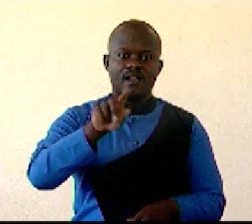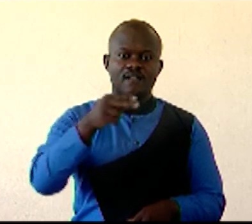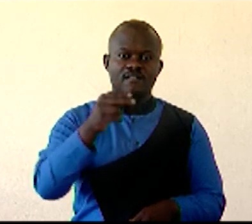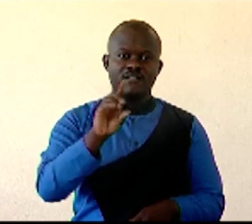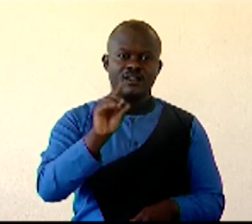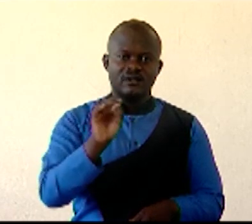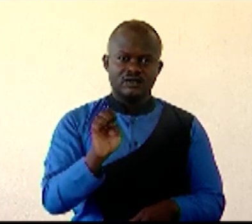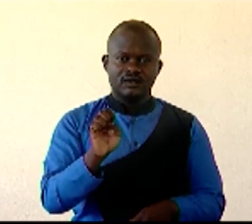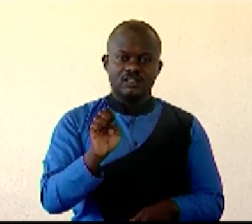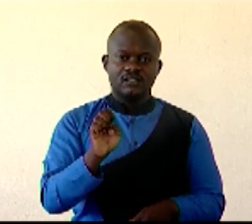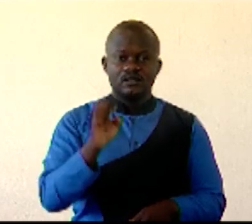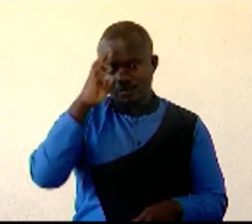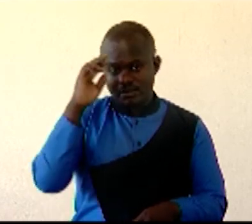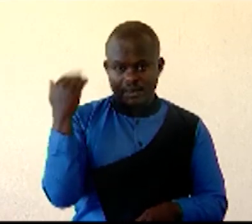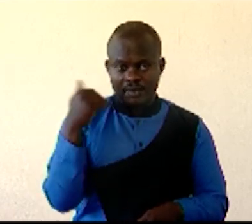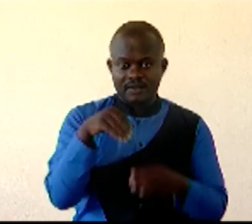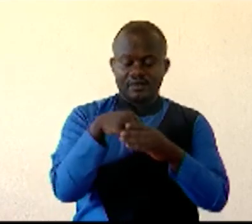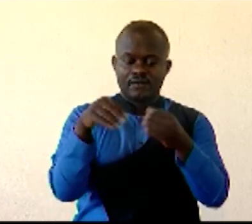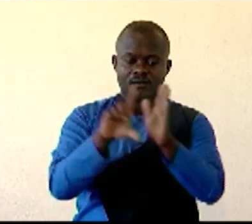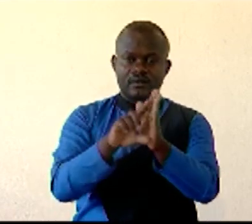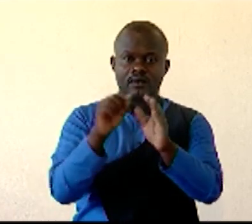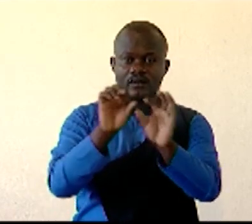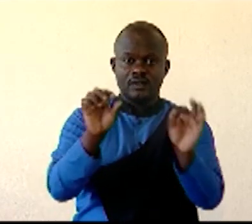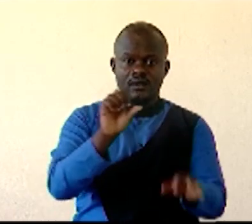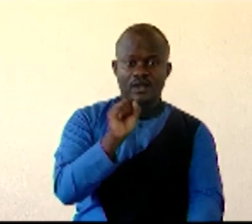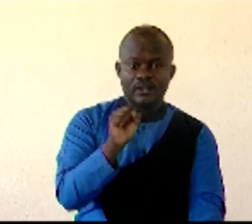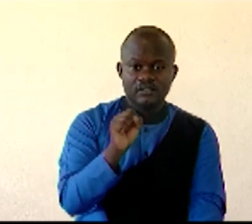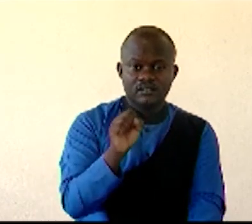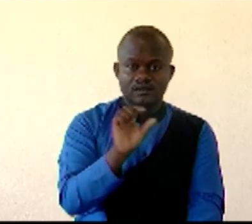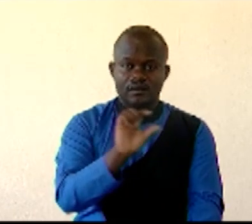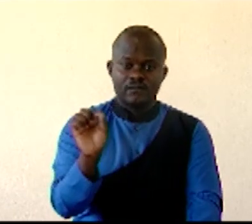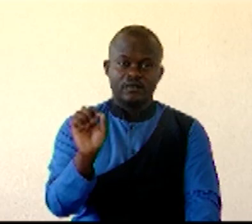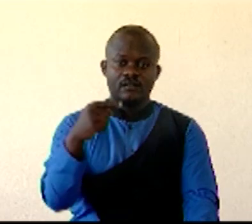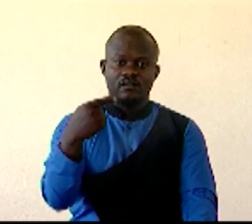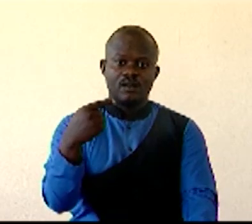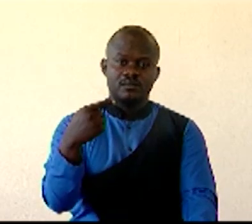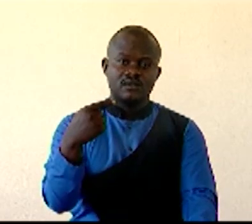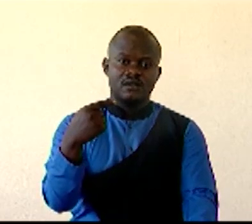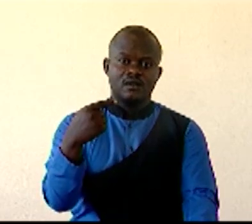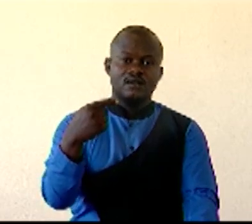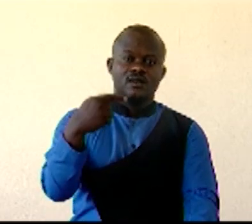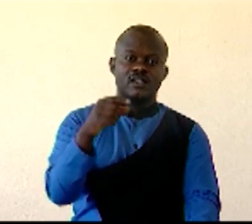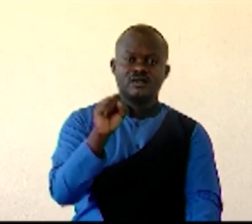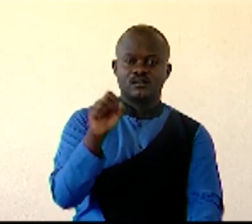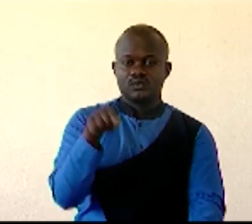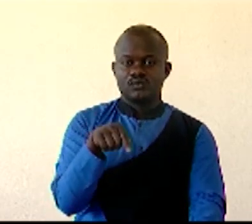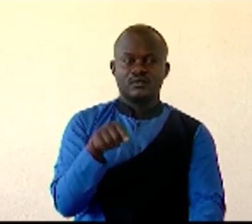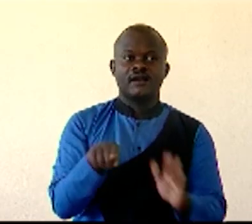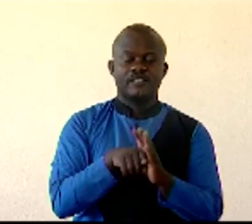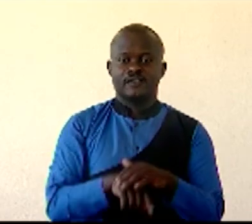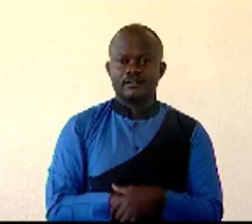one. You remember the formula. In the sulfide compounds, we have S2 negative